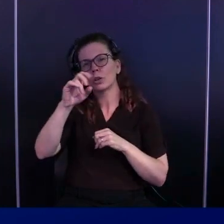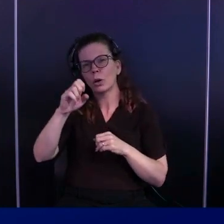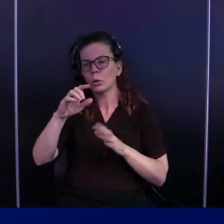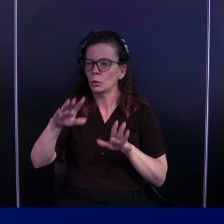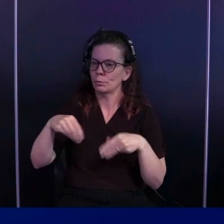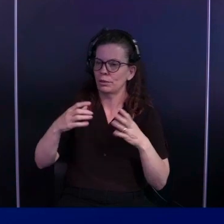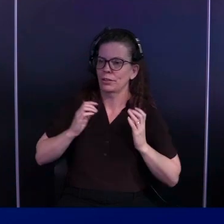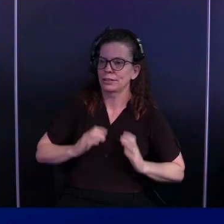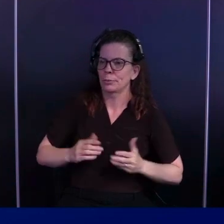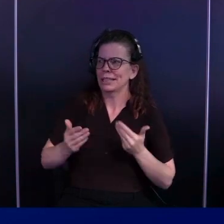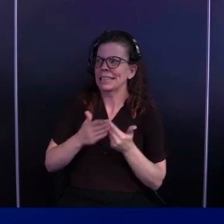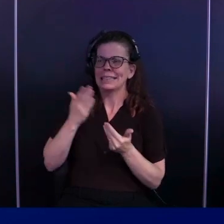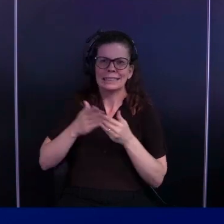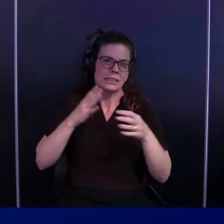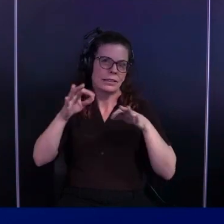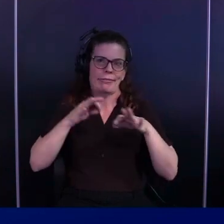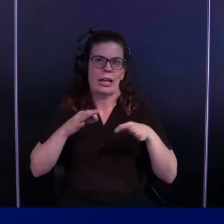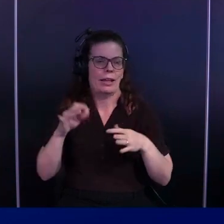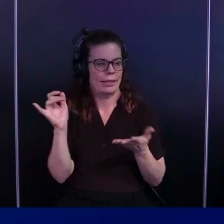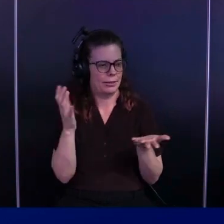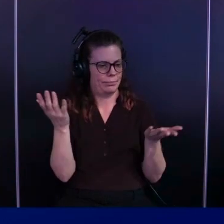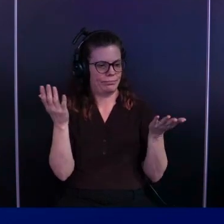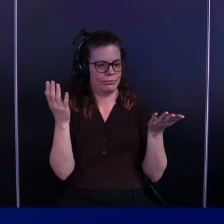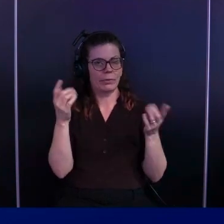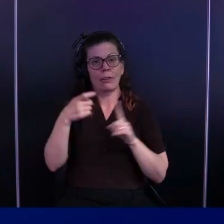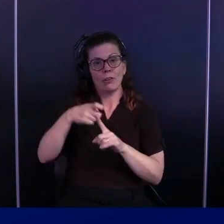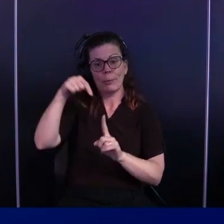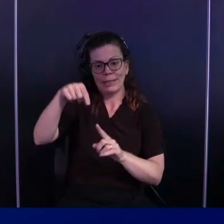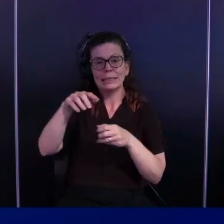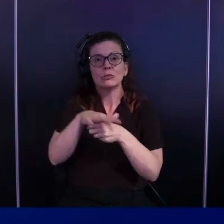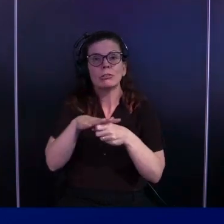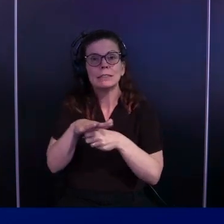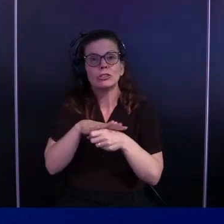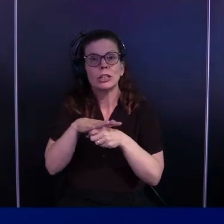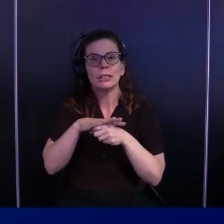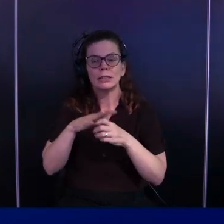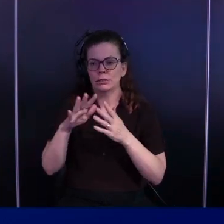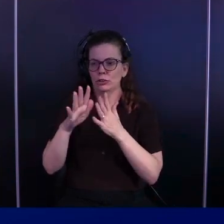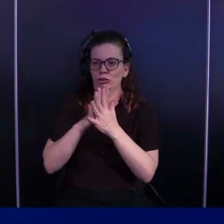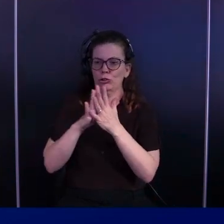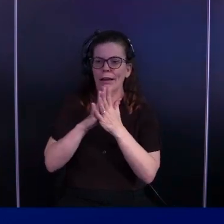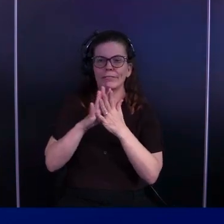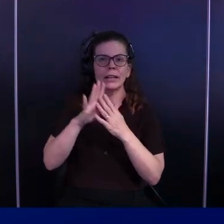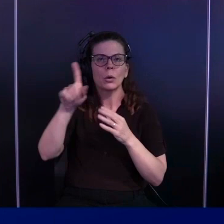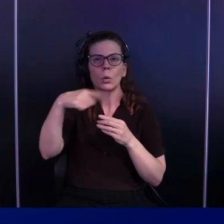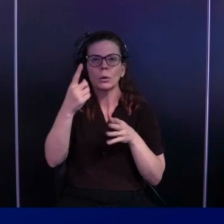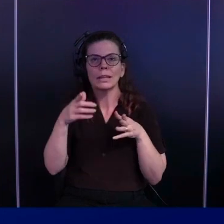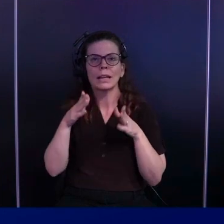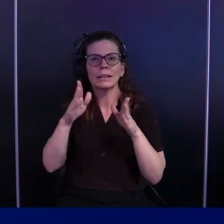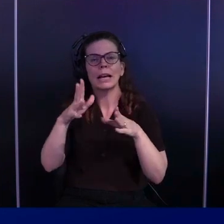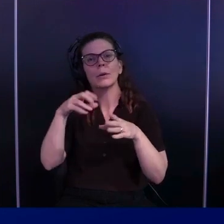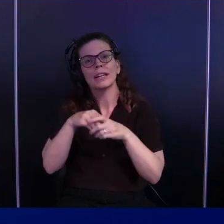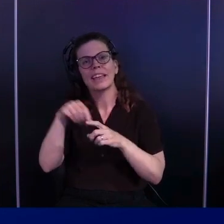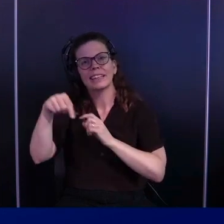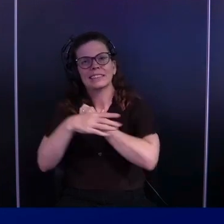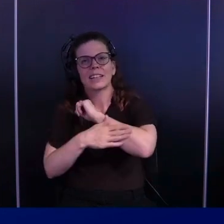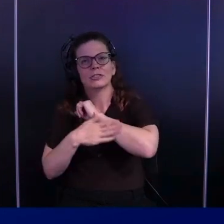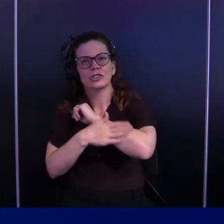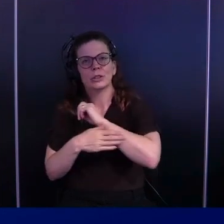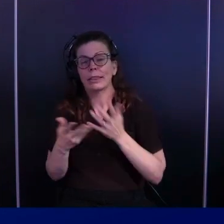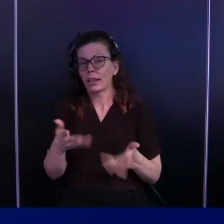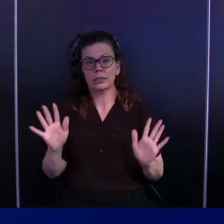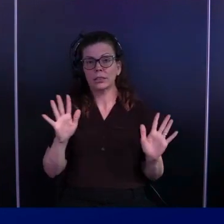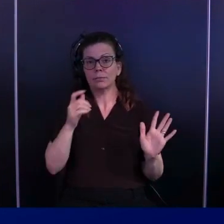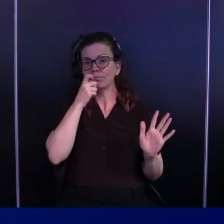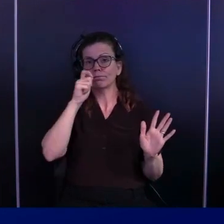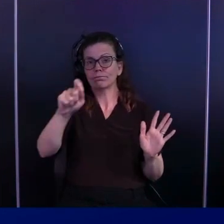kind of very easily define, like, from this region, traffic is only allowed into these countries. That's it.